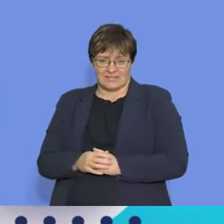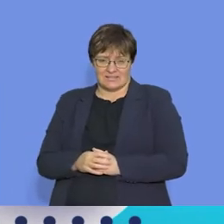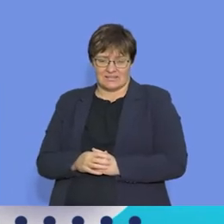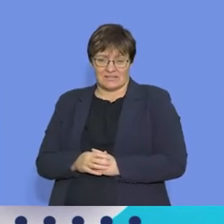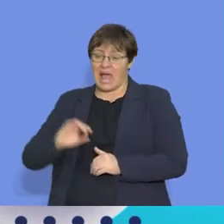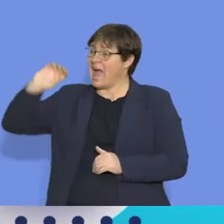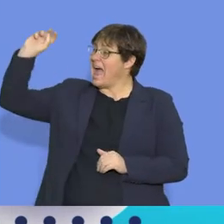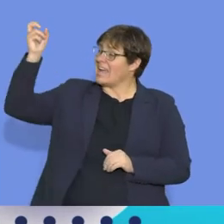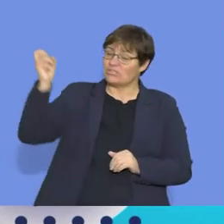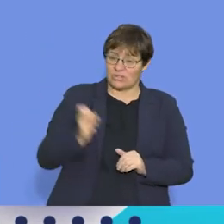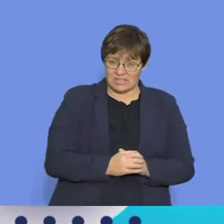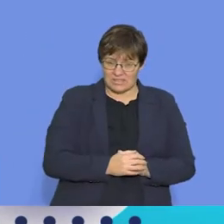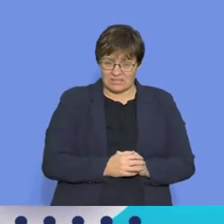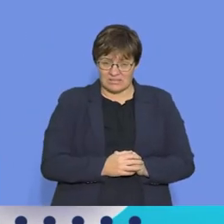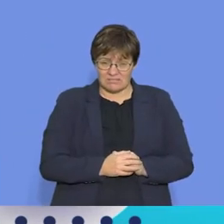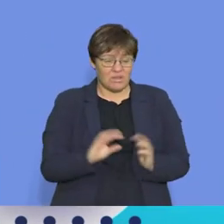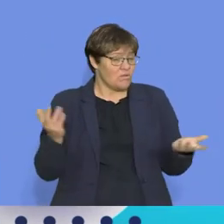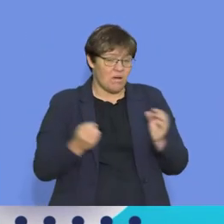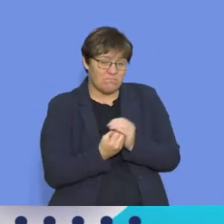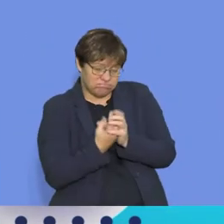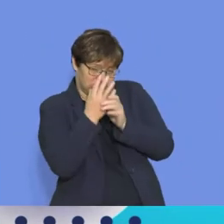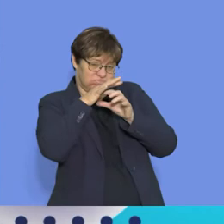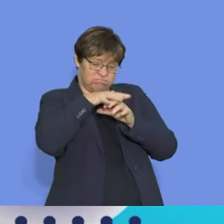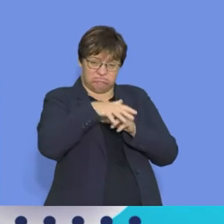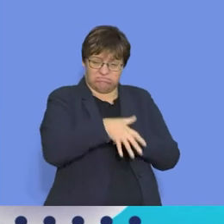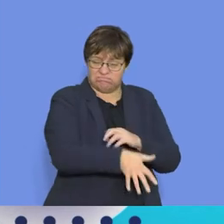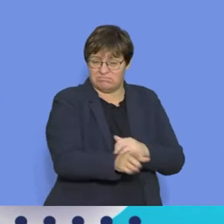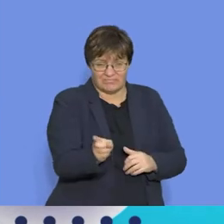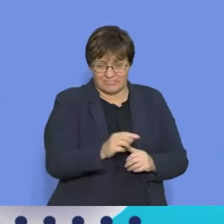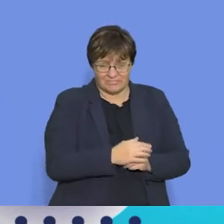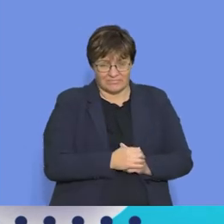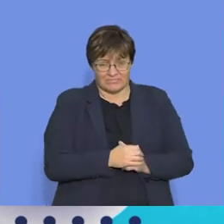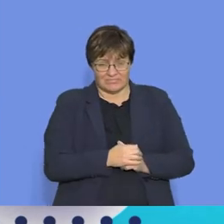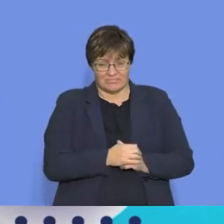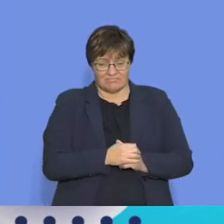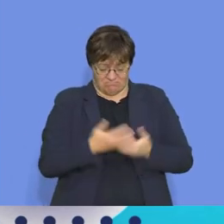time, it's not asteroids, it's not volcanoes,